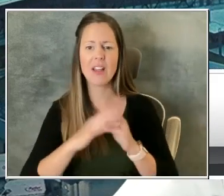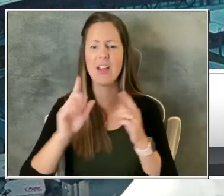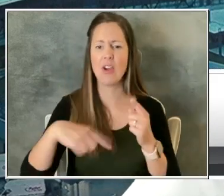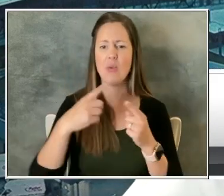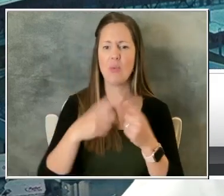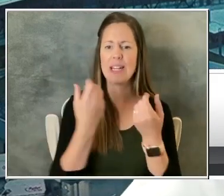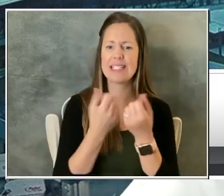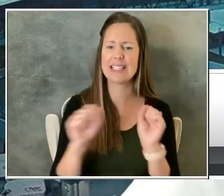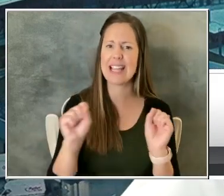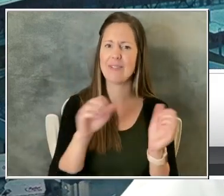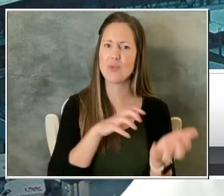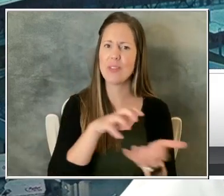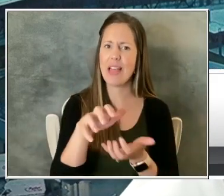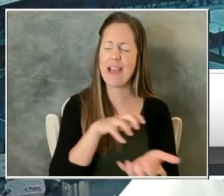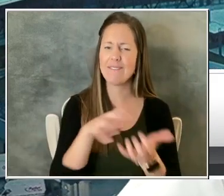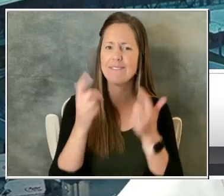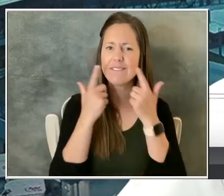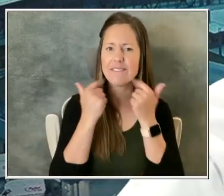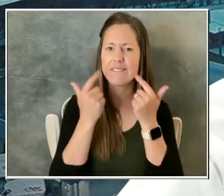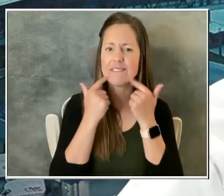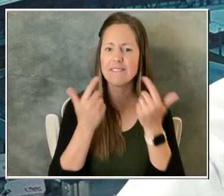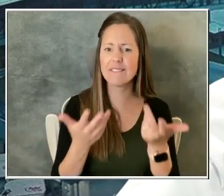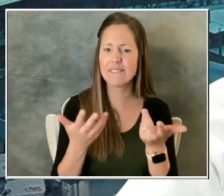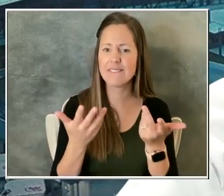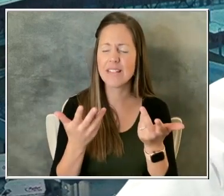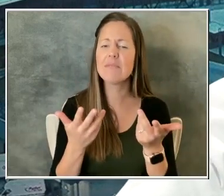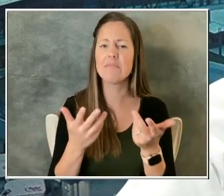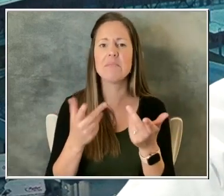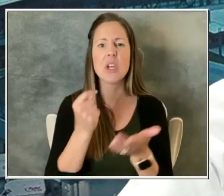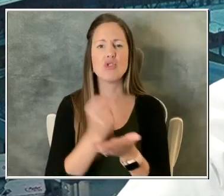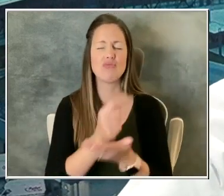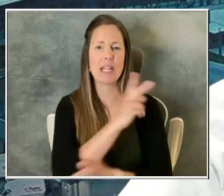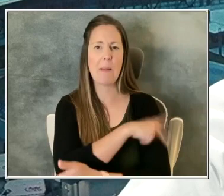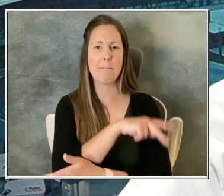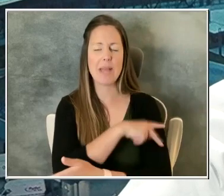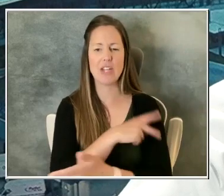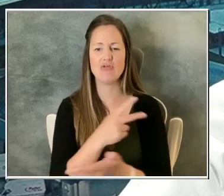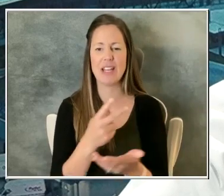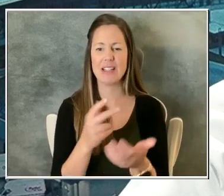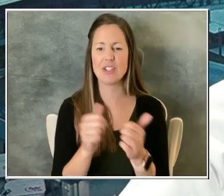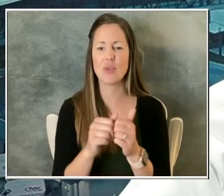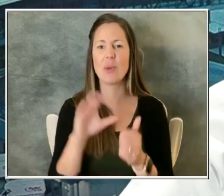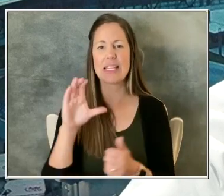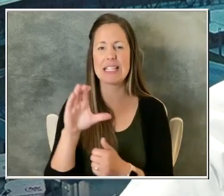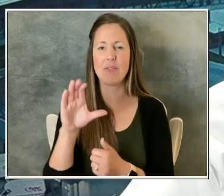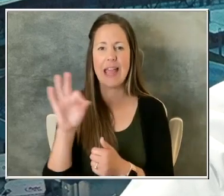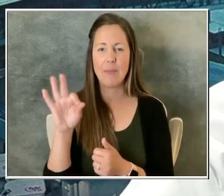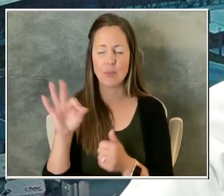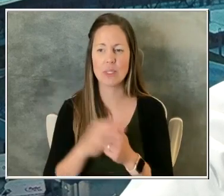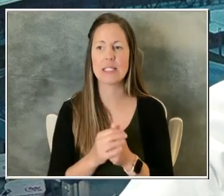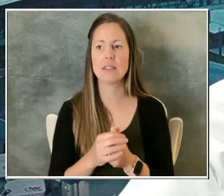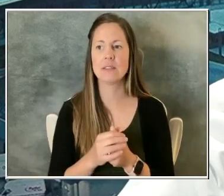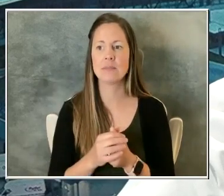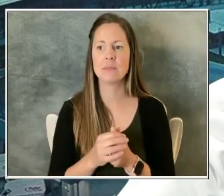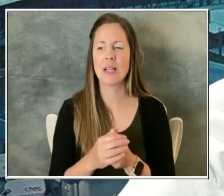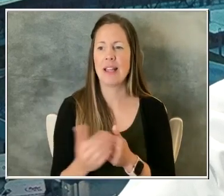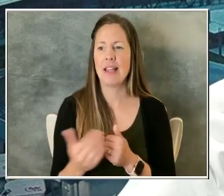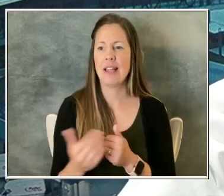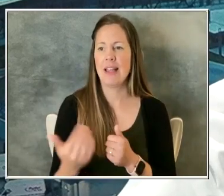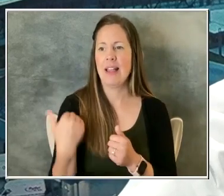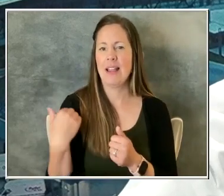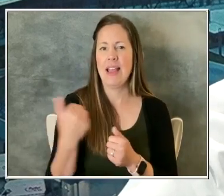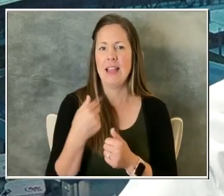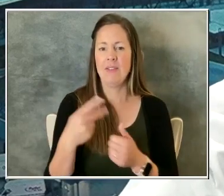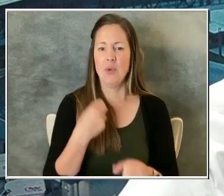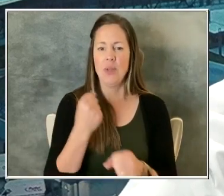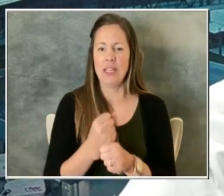laugh? So, you know, I treat patients, we've talked about it before, with cystic fibrosis, and in the last few years,